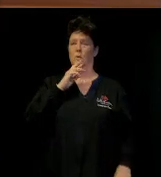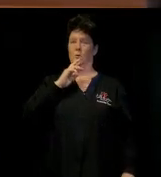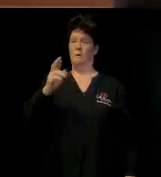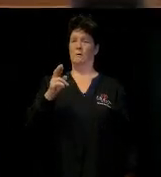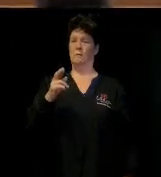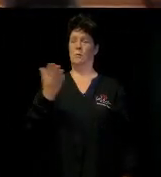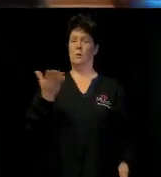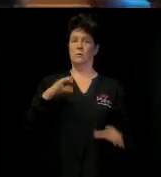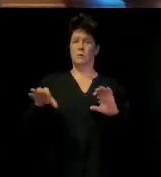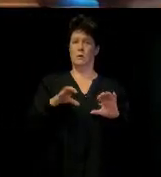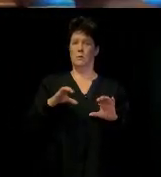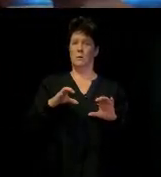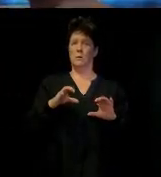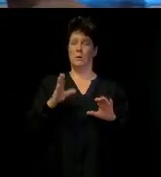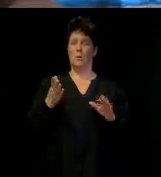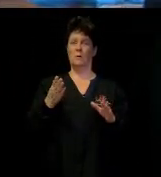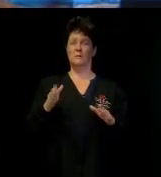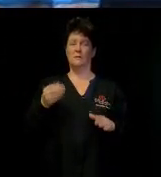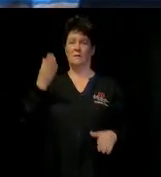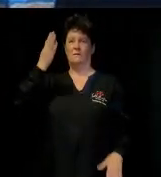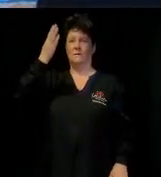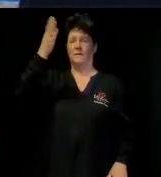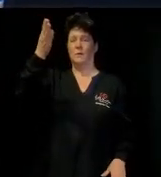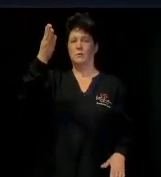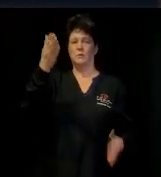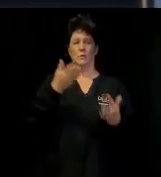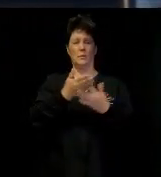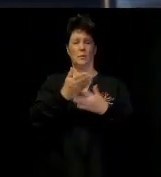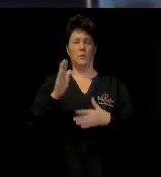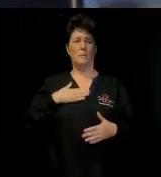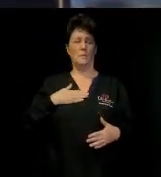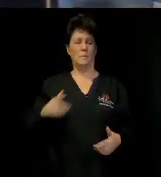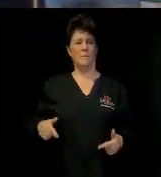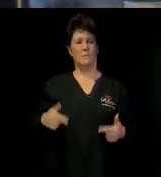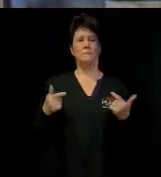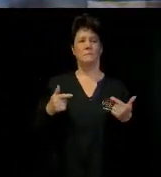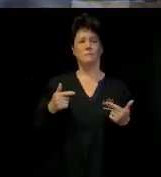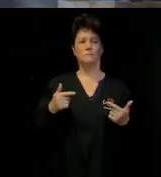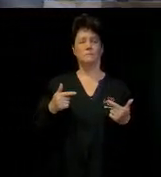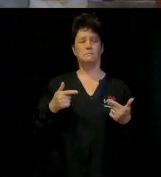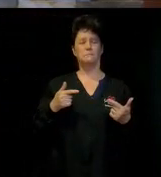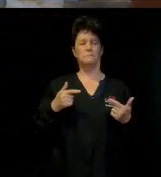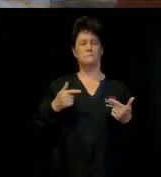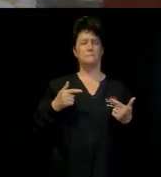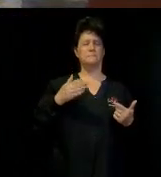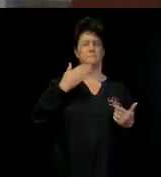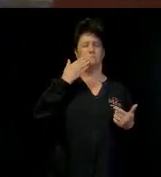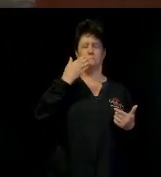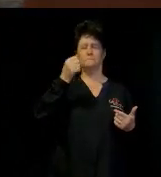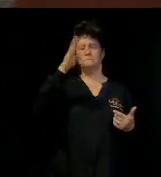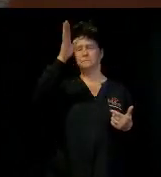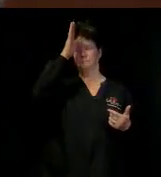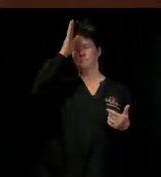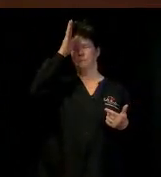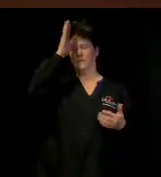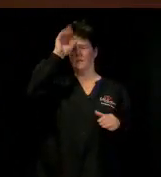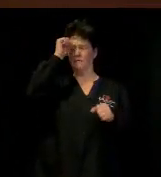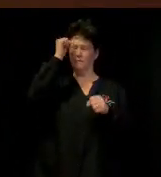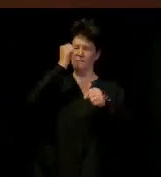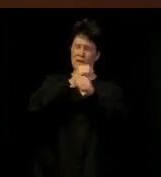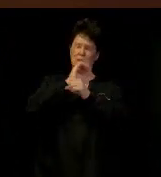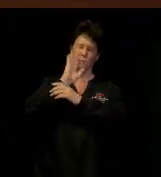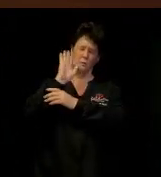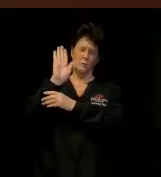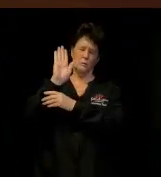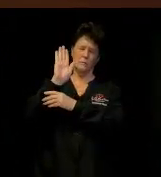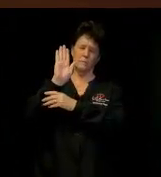you're doing, and what you're about to do in and through our lives and in this church. Father, we come to you tonight and we thank you for your faithfulness. We thank you, Father,